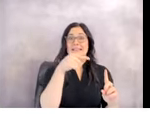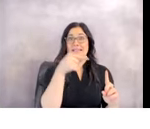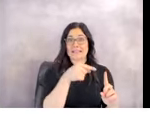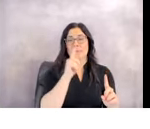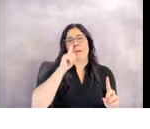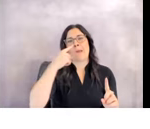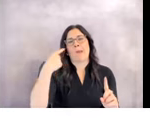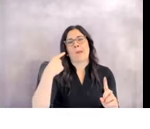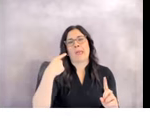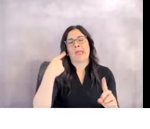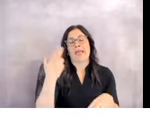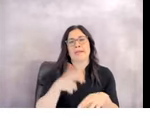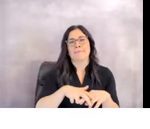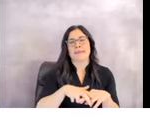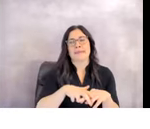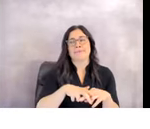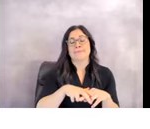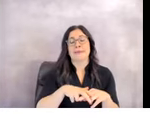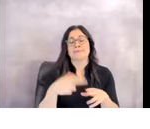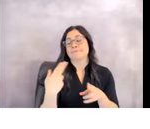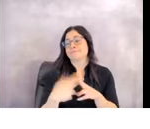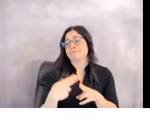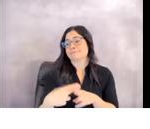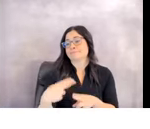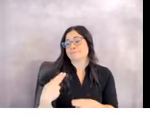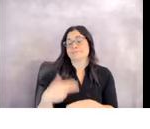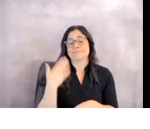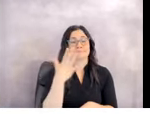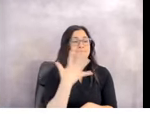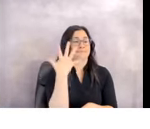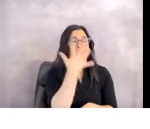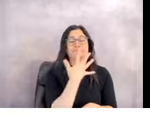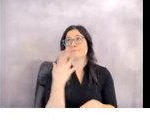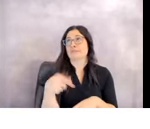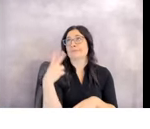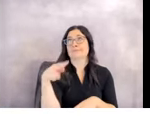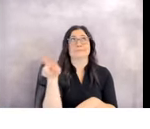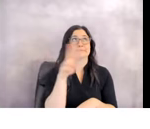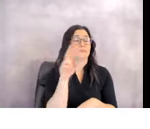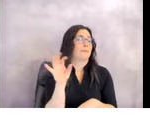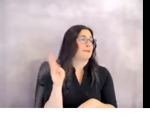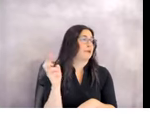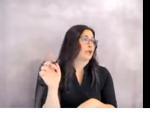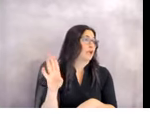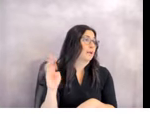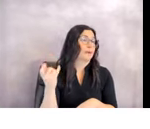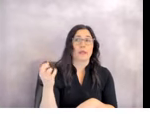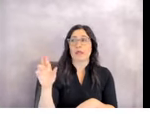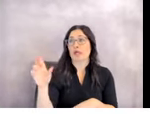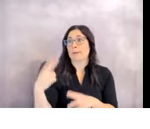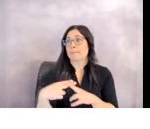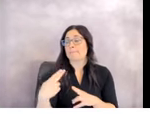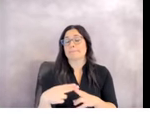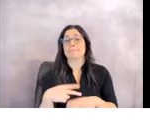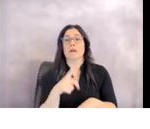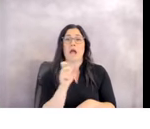boring. He sits there and he takes roll not knowing the students, and he's just looking around, Bueller, Bueller, Bueller. And he'll